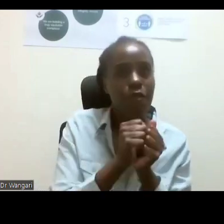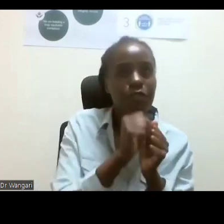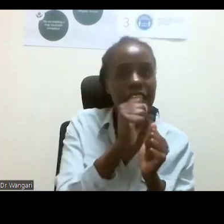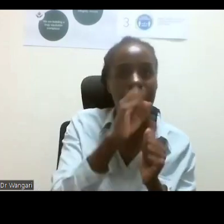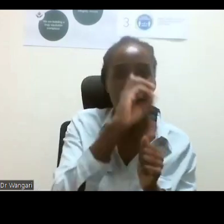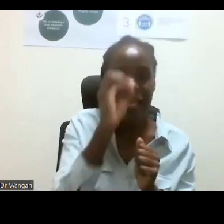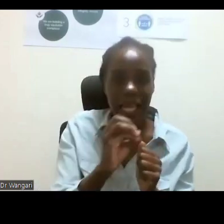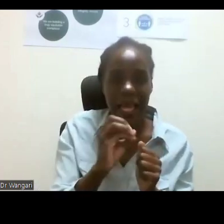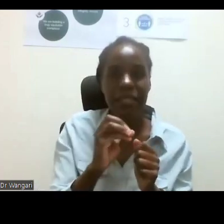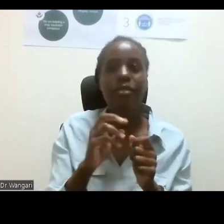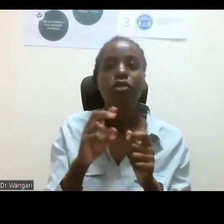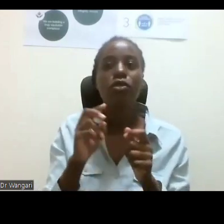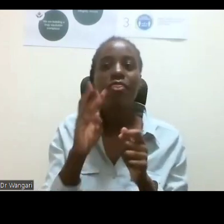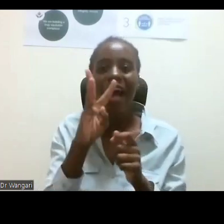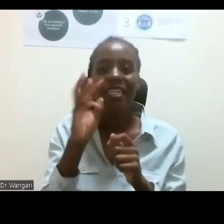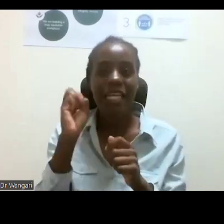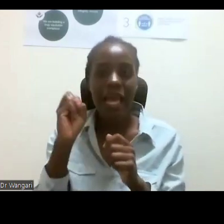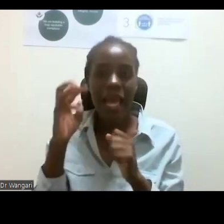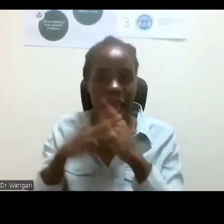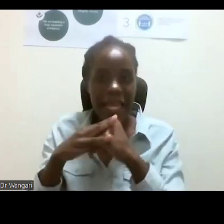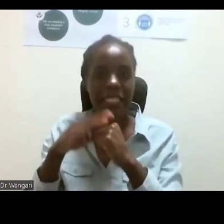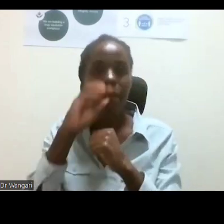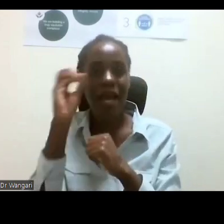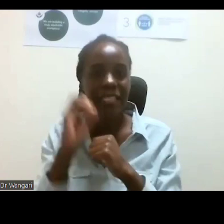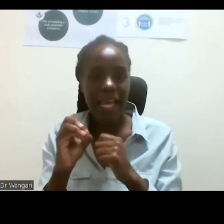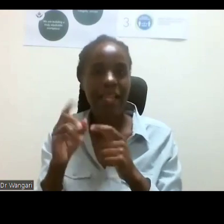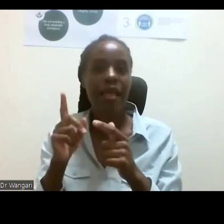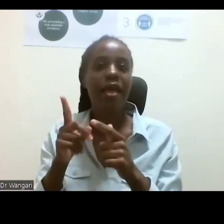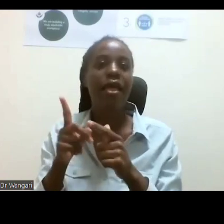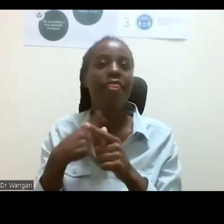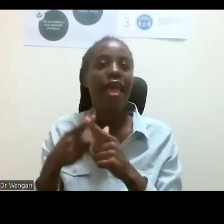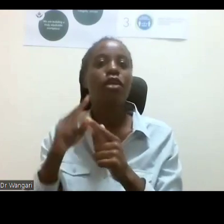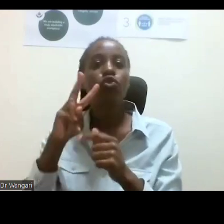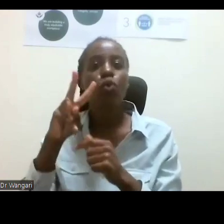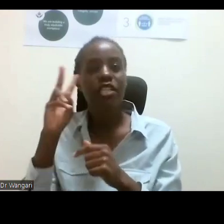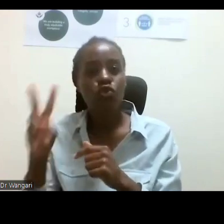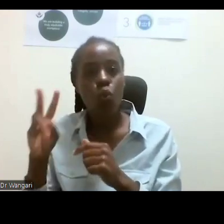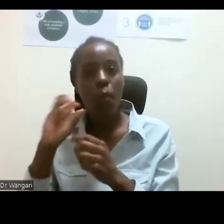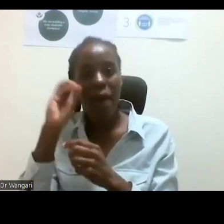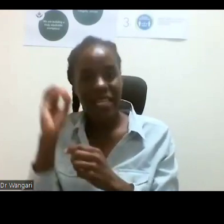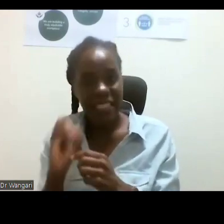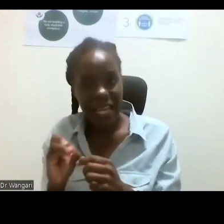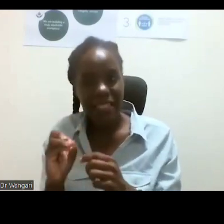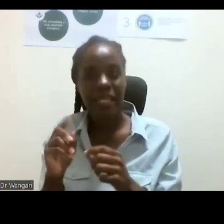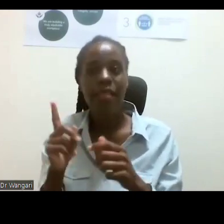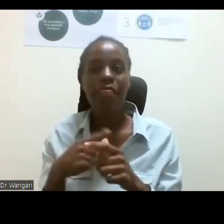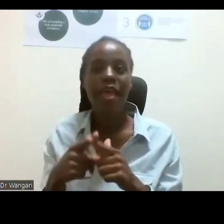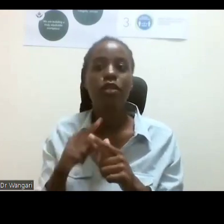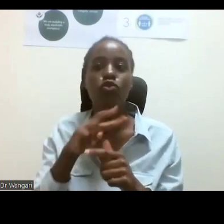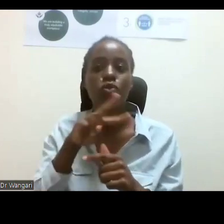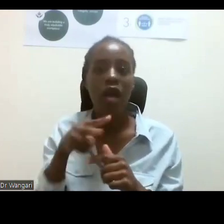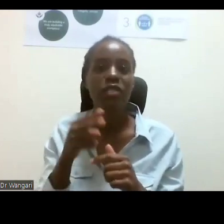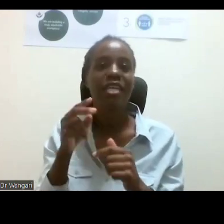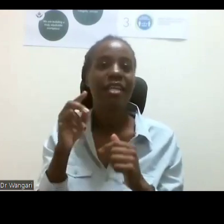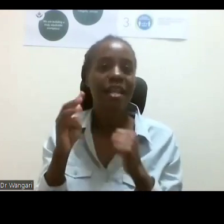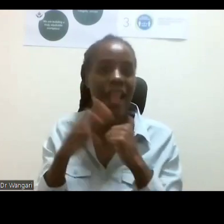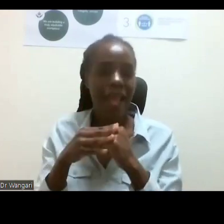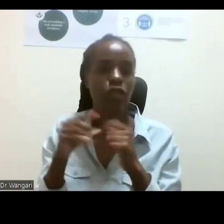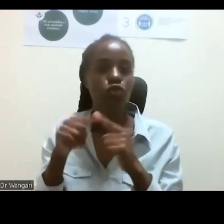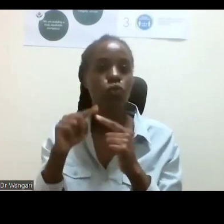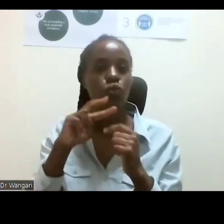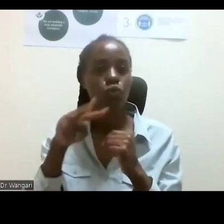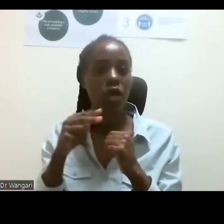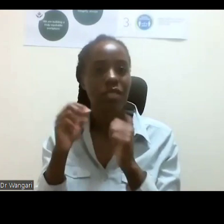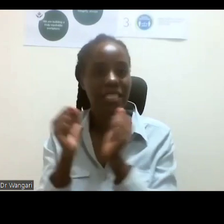38%. 2003, 32%, 2008 to 2009, 27%,